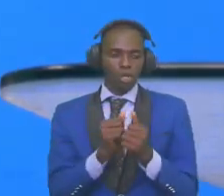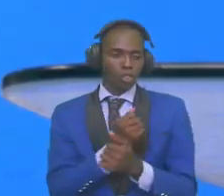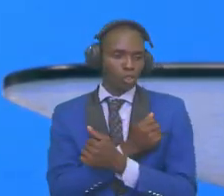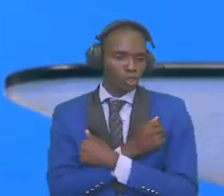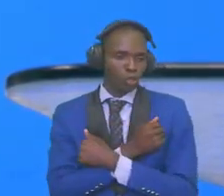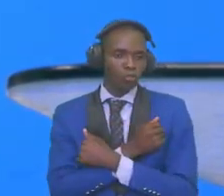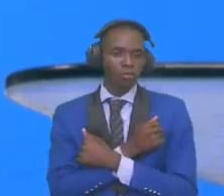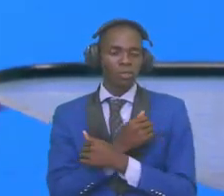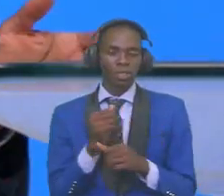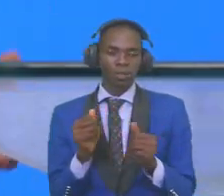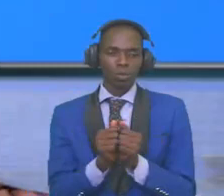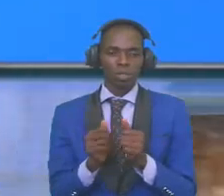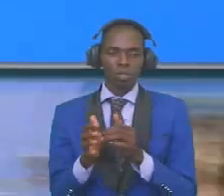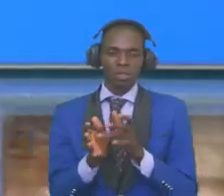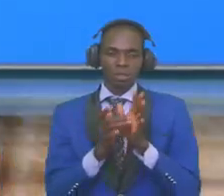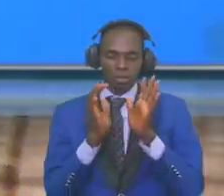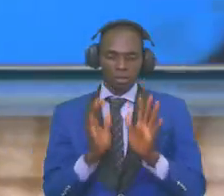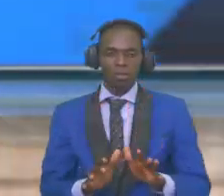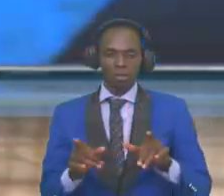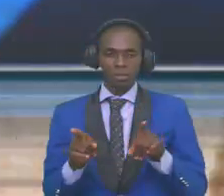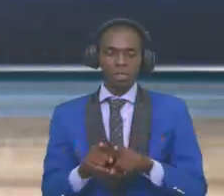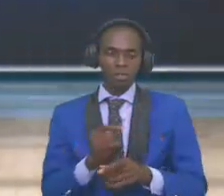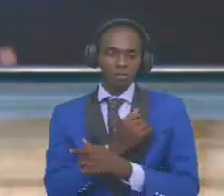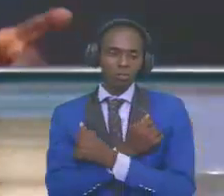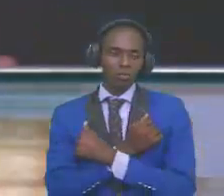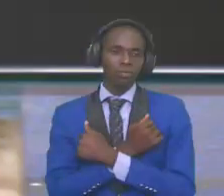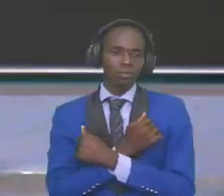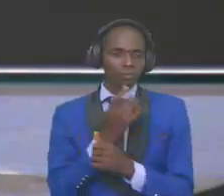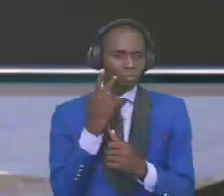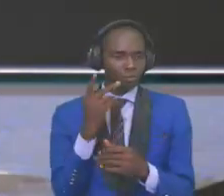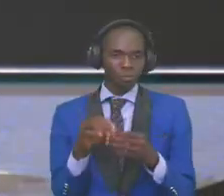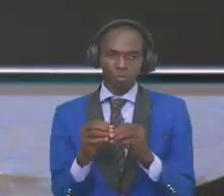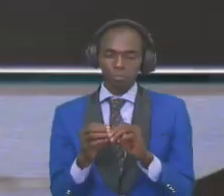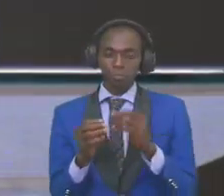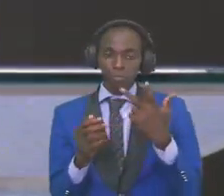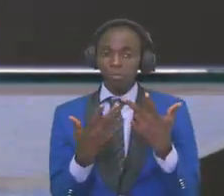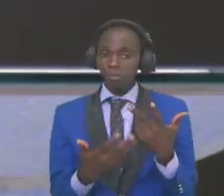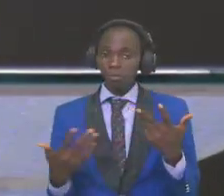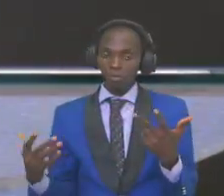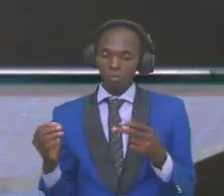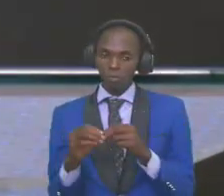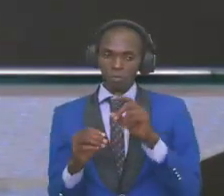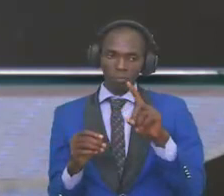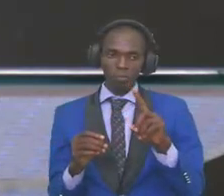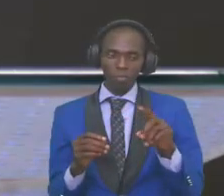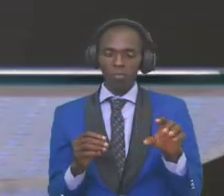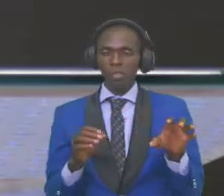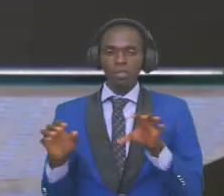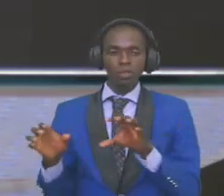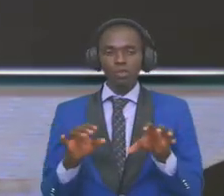a Christ-like love. Look at three things here. Number one, doing all things